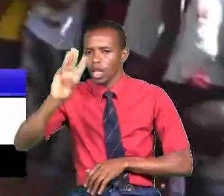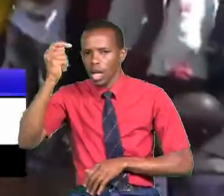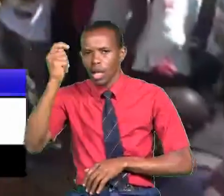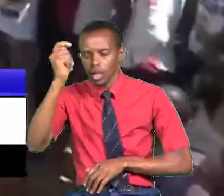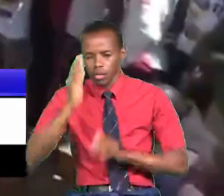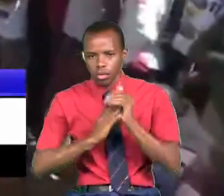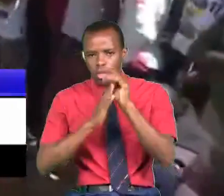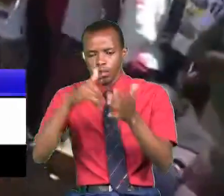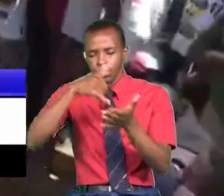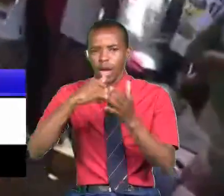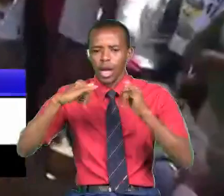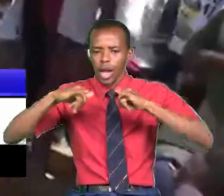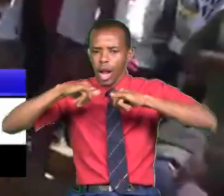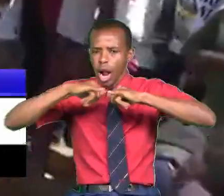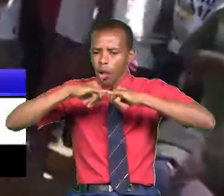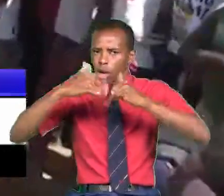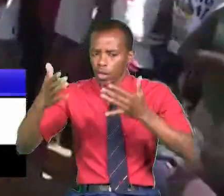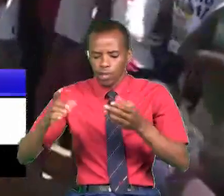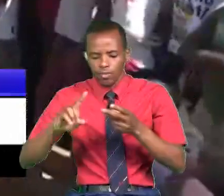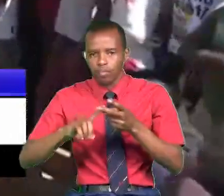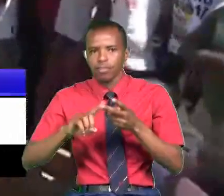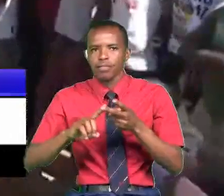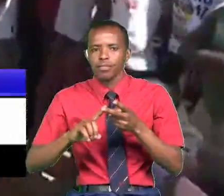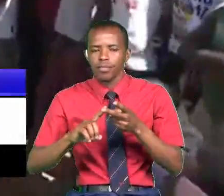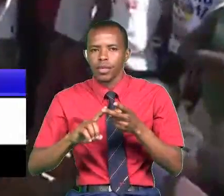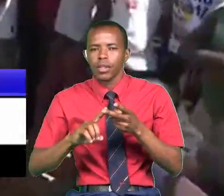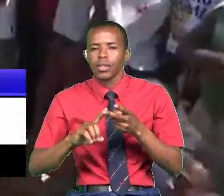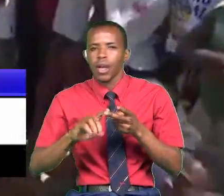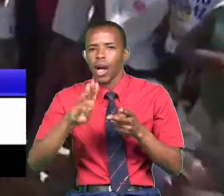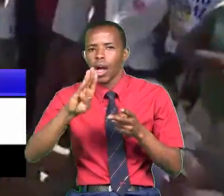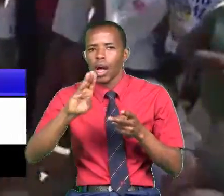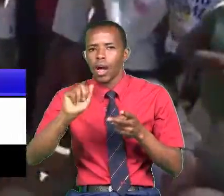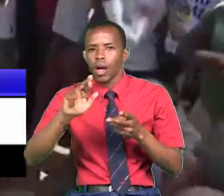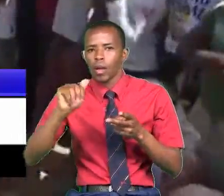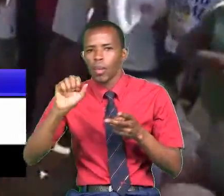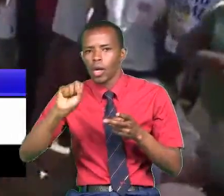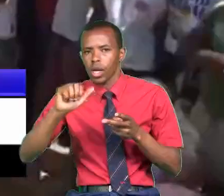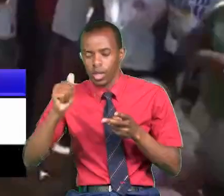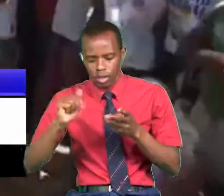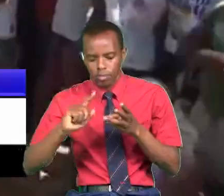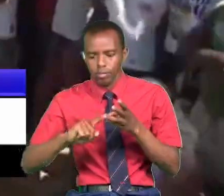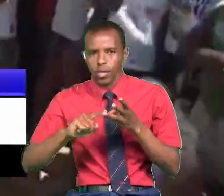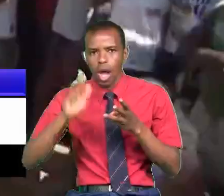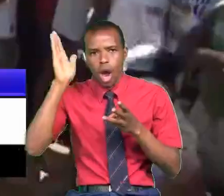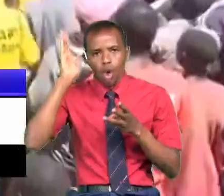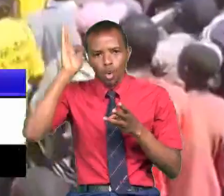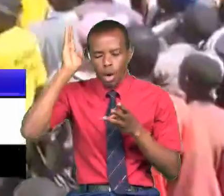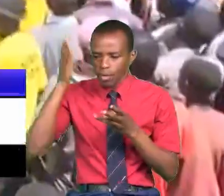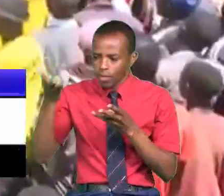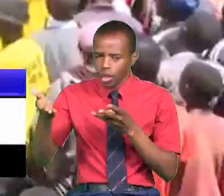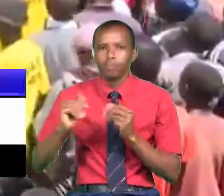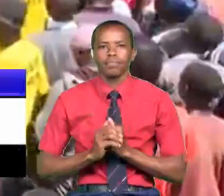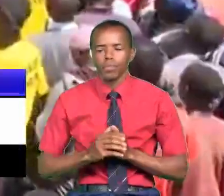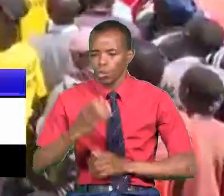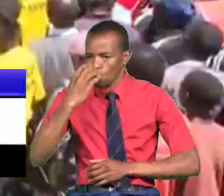former Kakamega Senator Boni Khalwale, Kimilili Member of Parliament Didimus Barasa, and Garissa Township Member of Parliament Aidan Duale. The